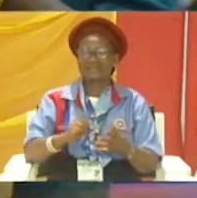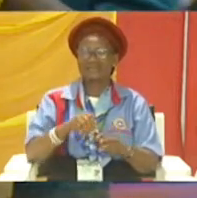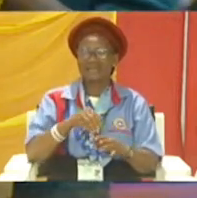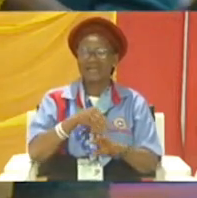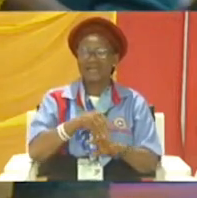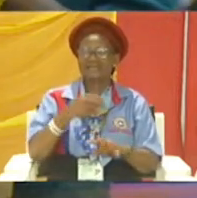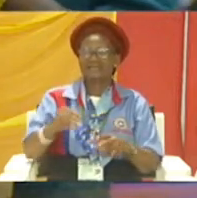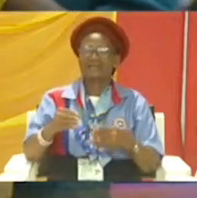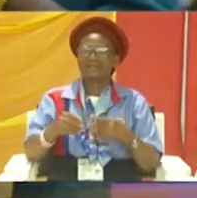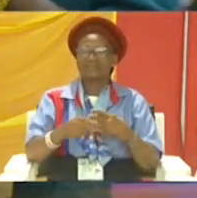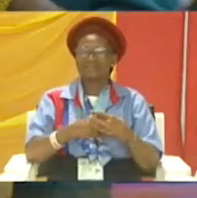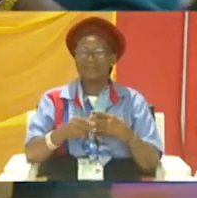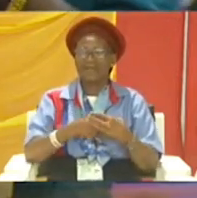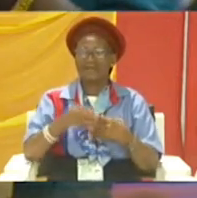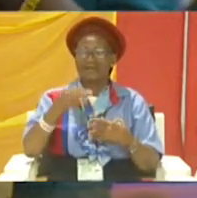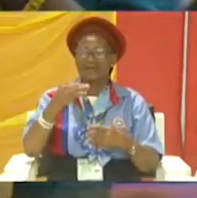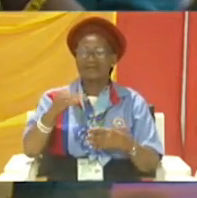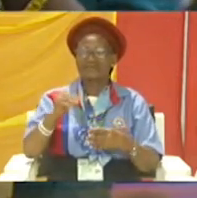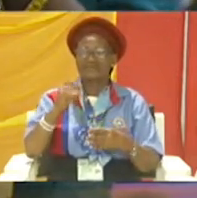dormitory